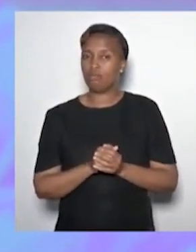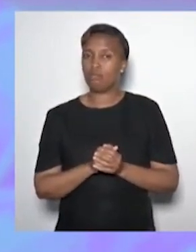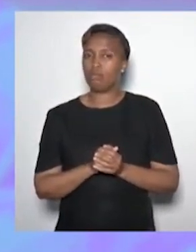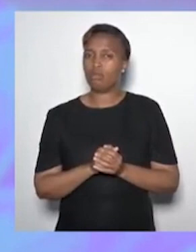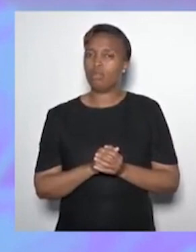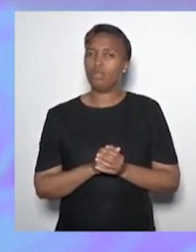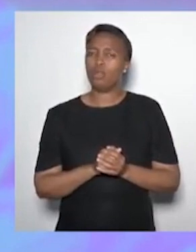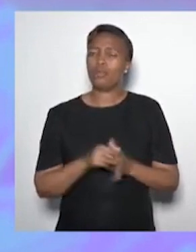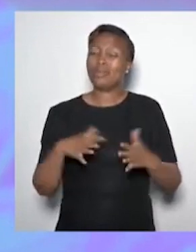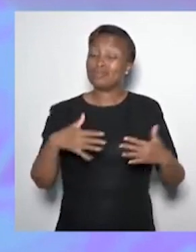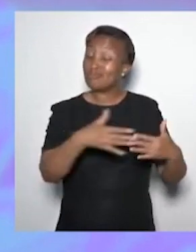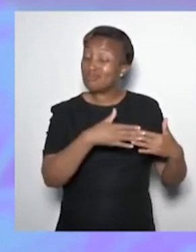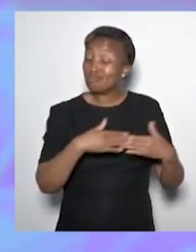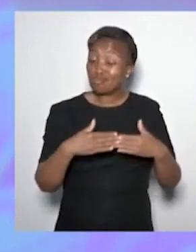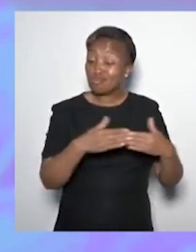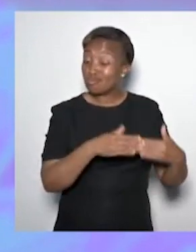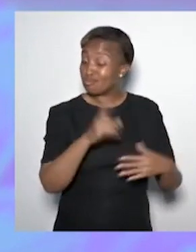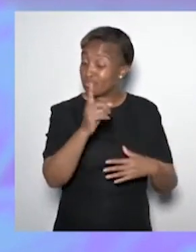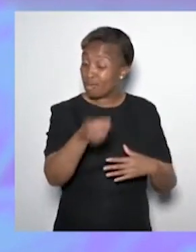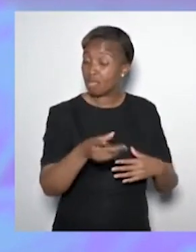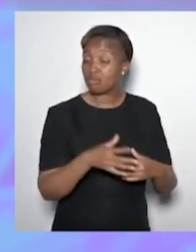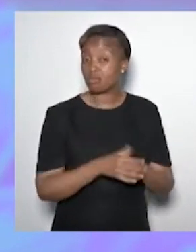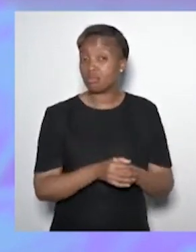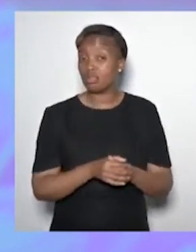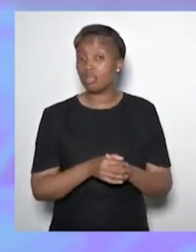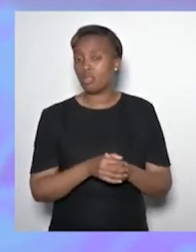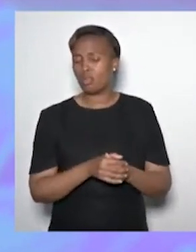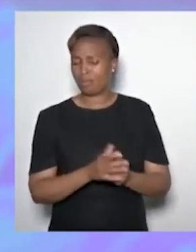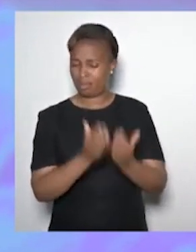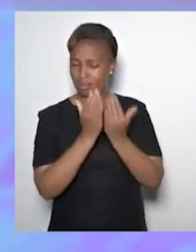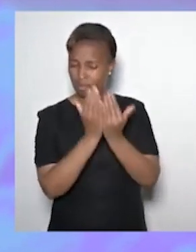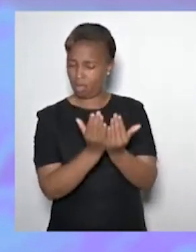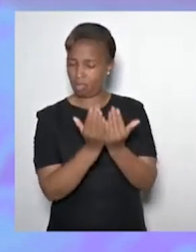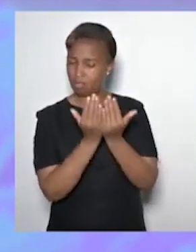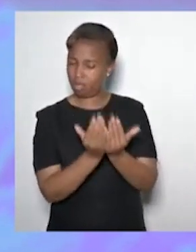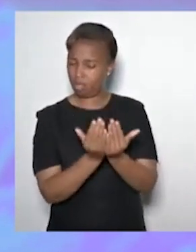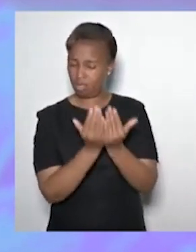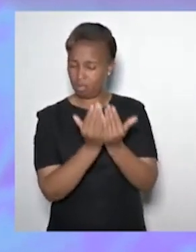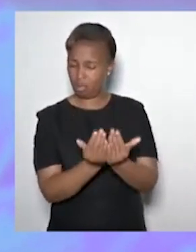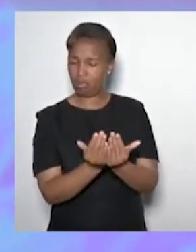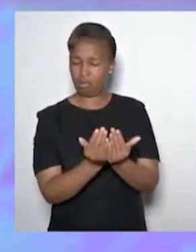You must be careful. You must study